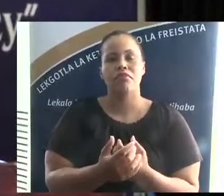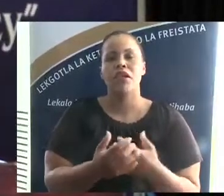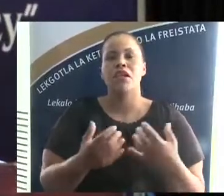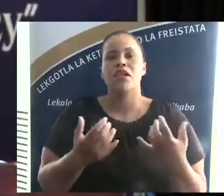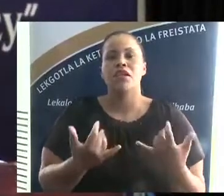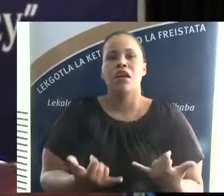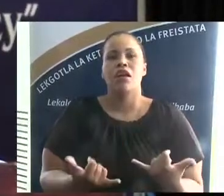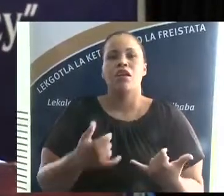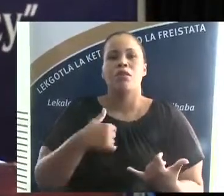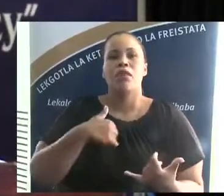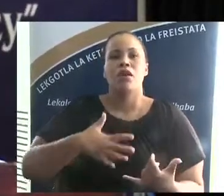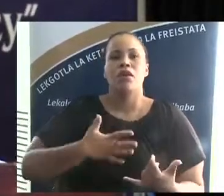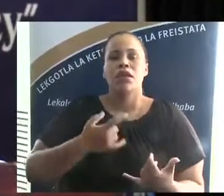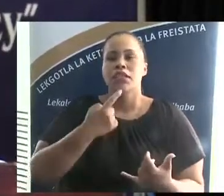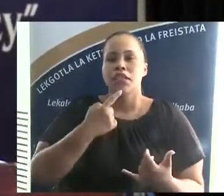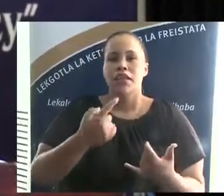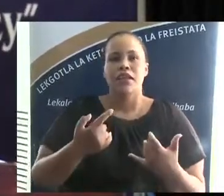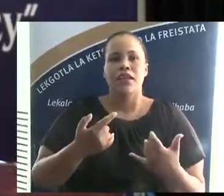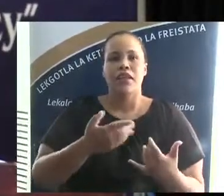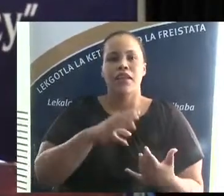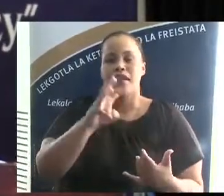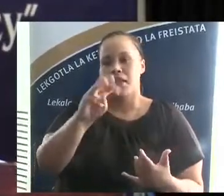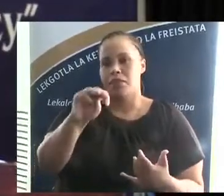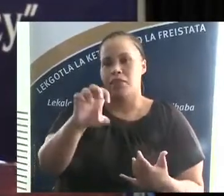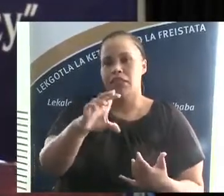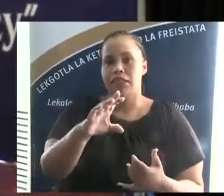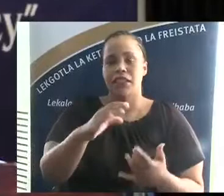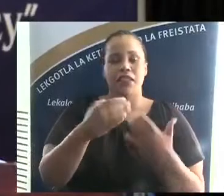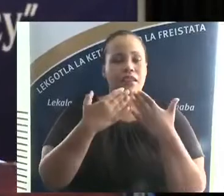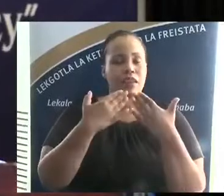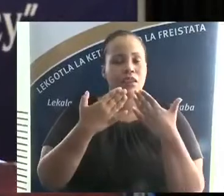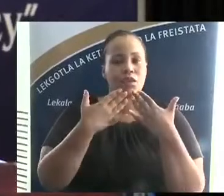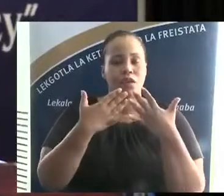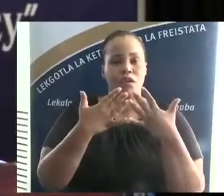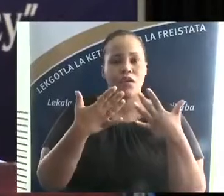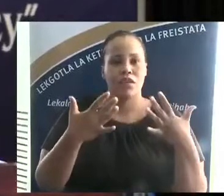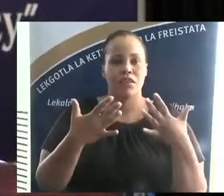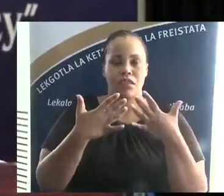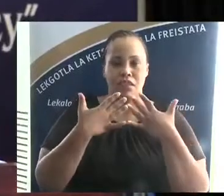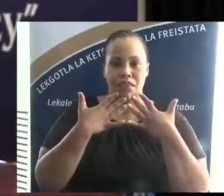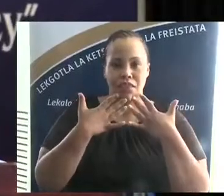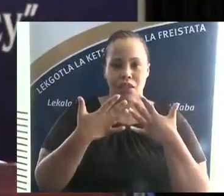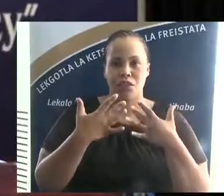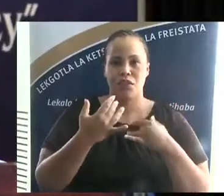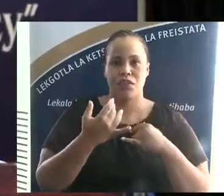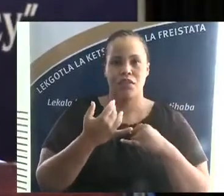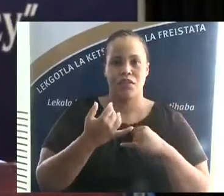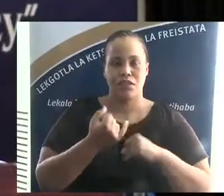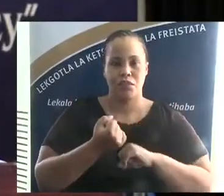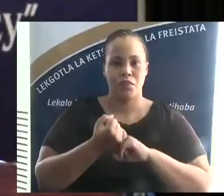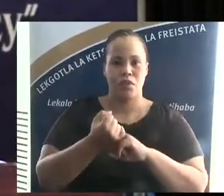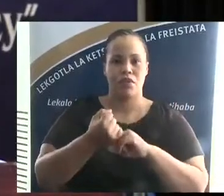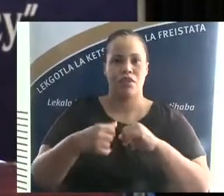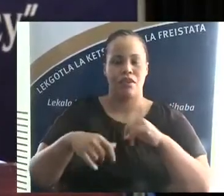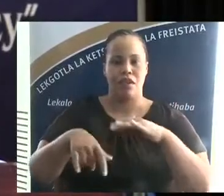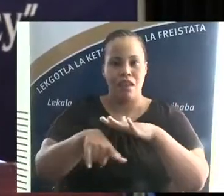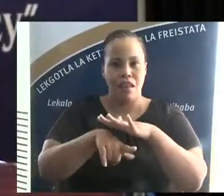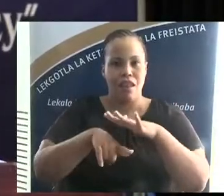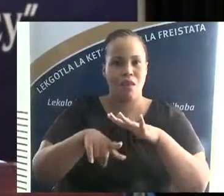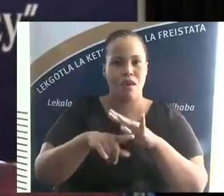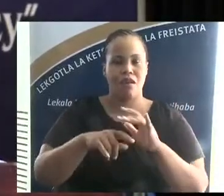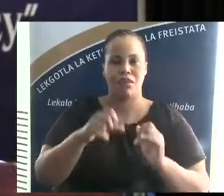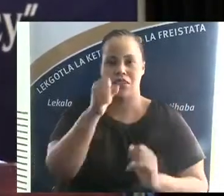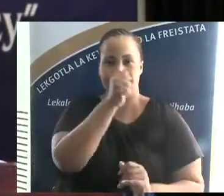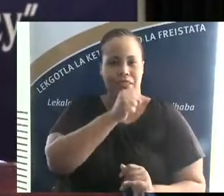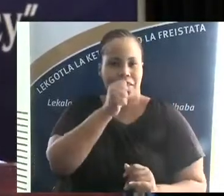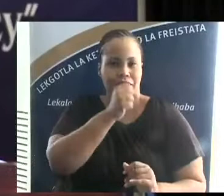am I allowed to thank MEC Mahasa? MEC Mahasa, thank you for supporting local artists in townships, commencing